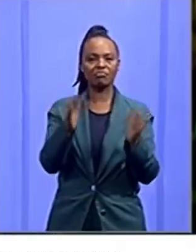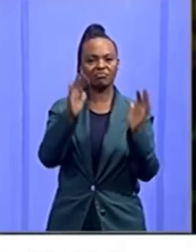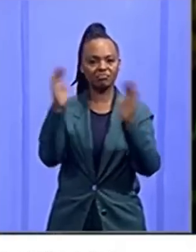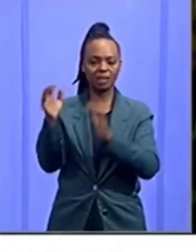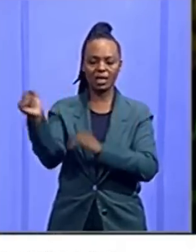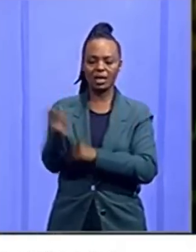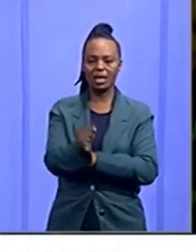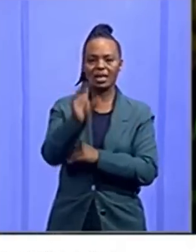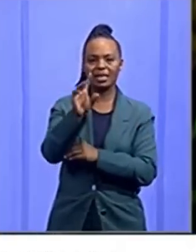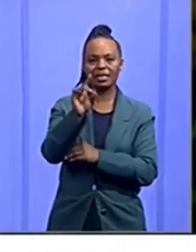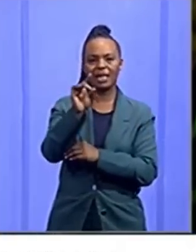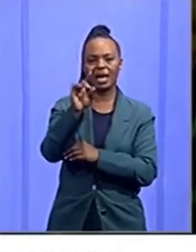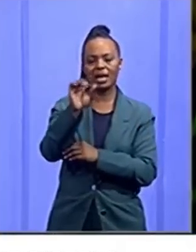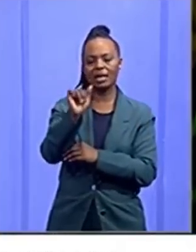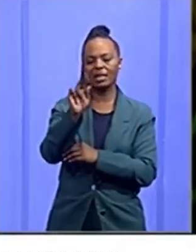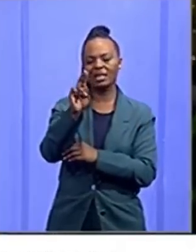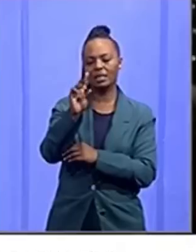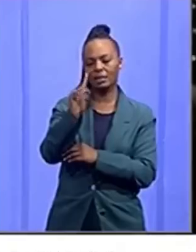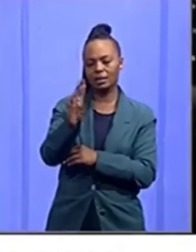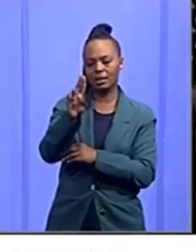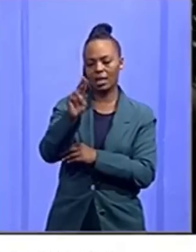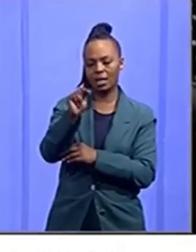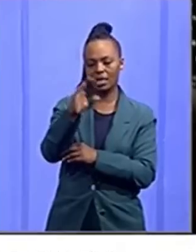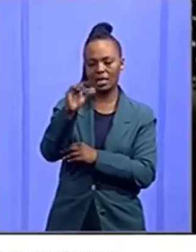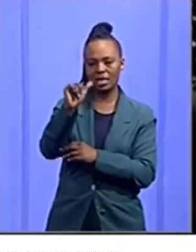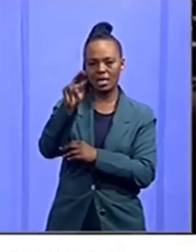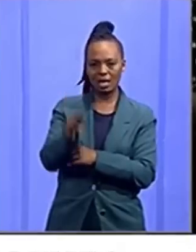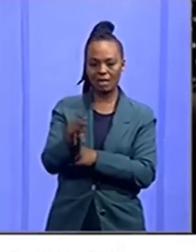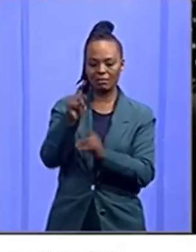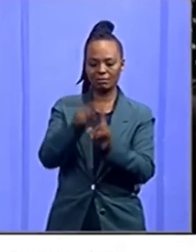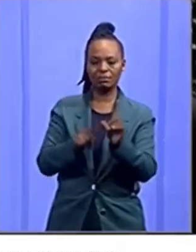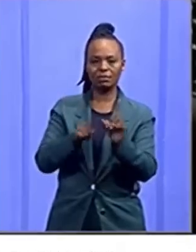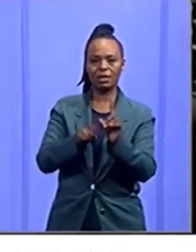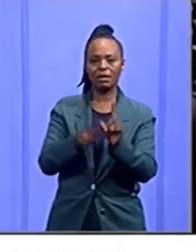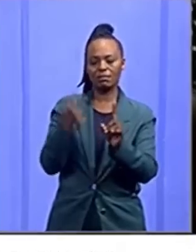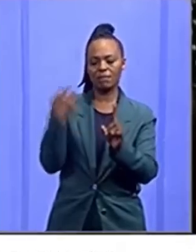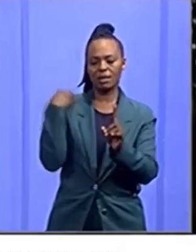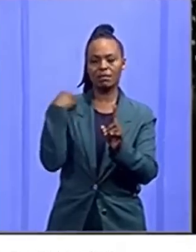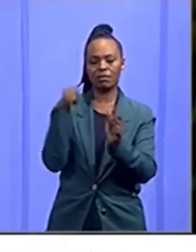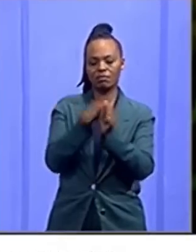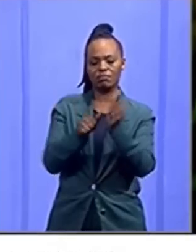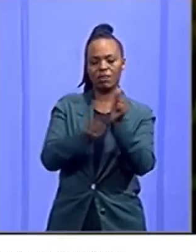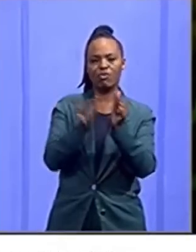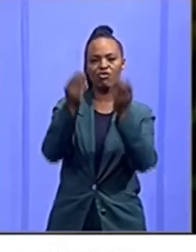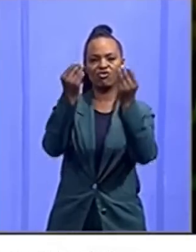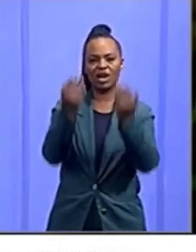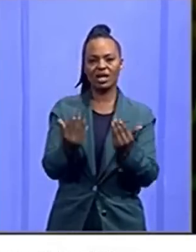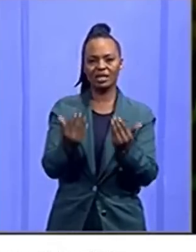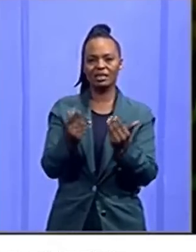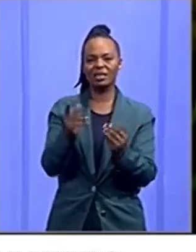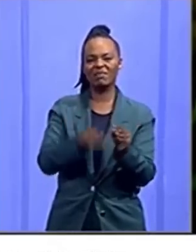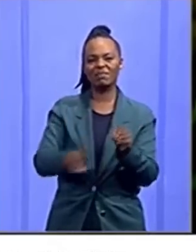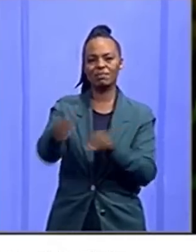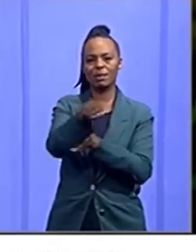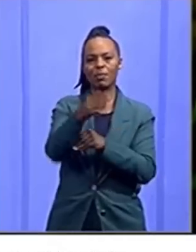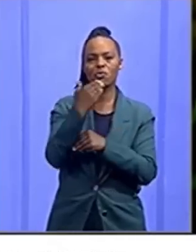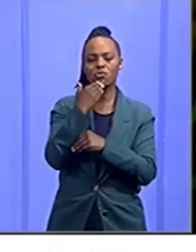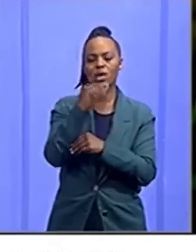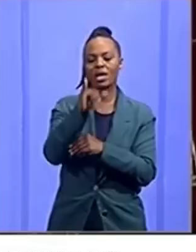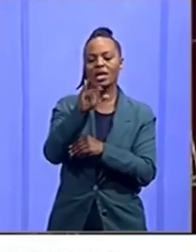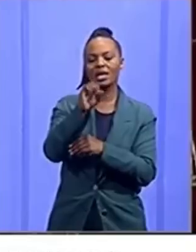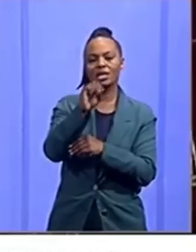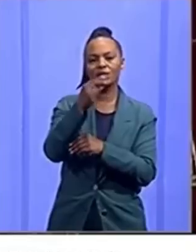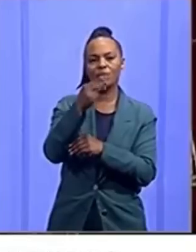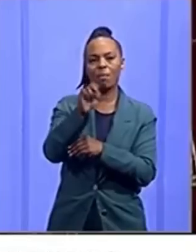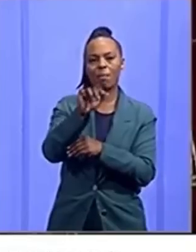Duncan Peterse jaaka mokaedi kakaretso wa kantoro ya bosetšhaba ya matlotlo o tsena mo ditlhakong tsa ga Ismail Momoniat yo